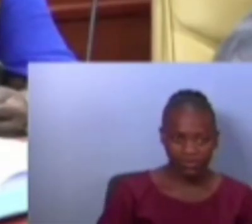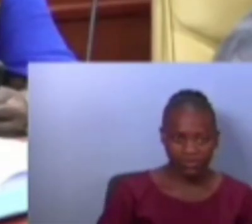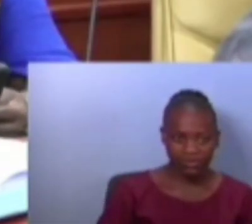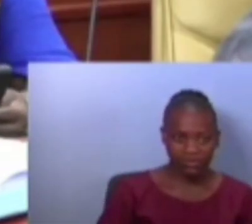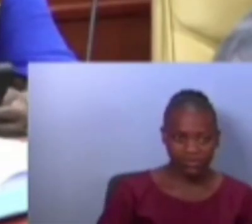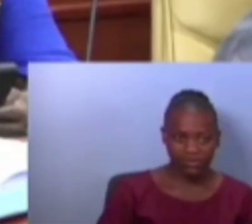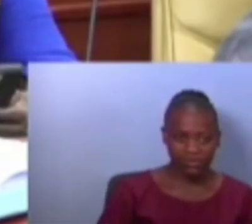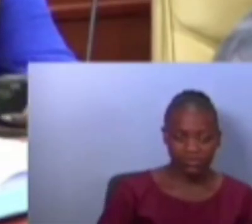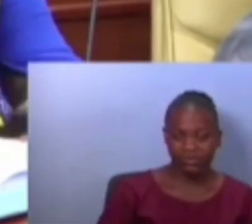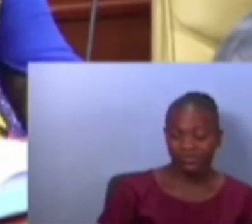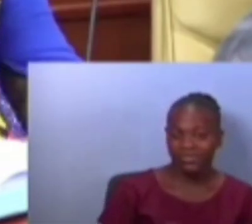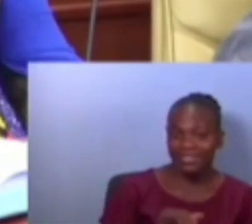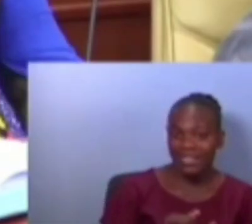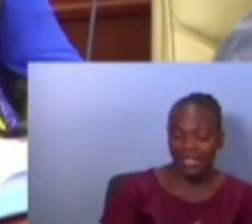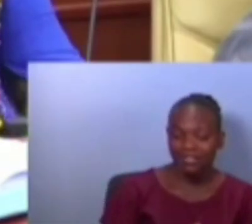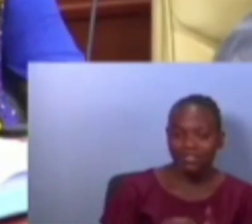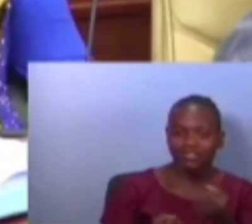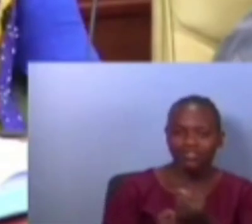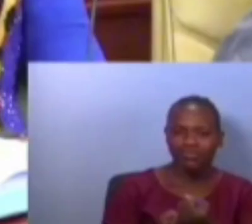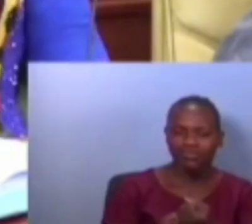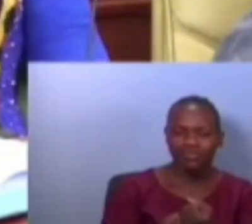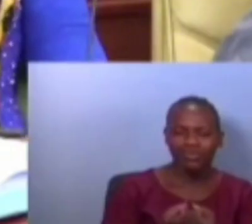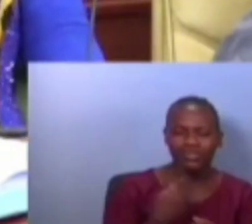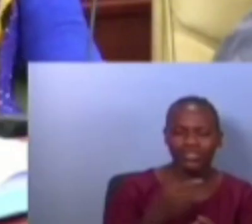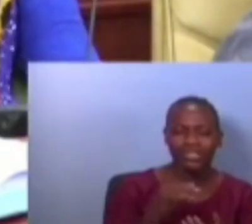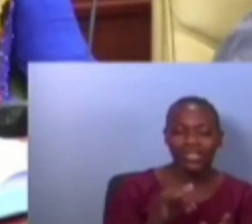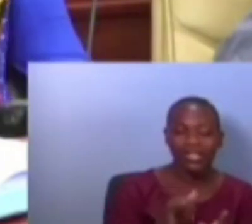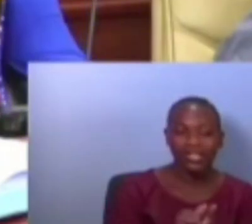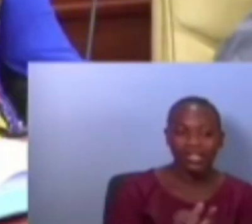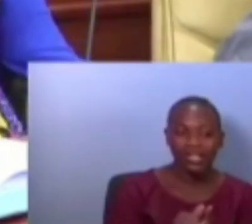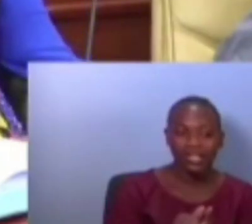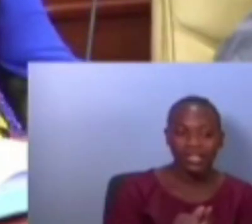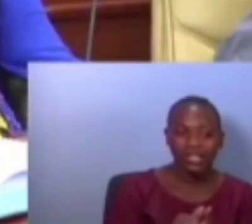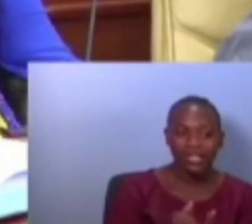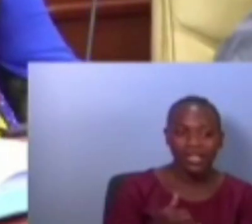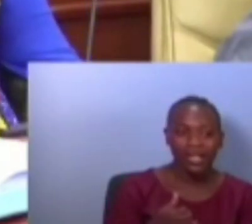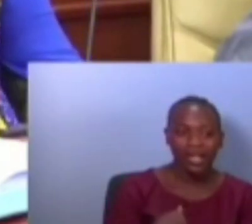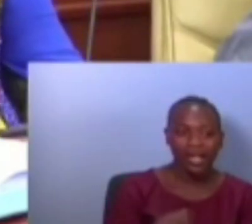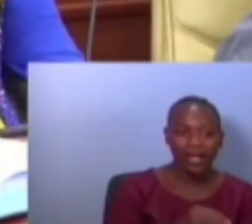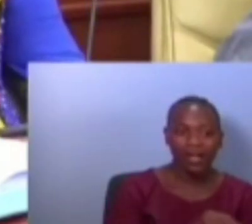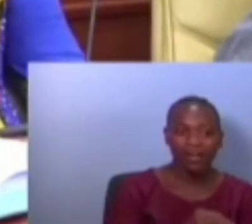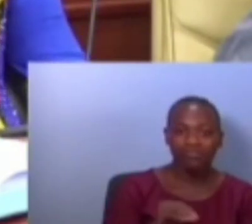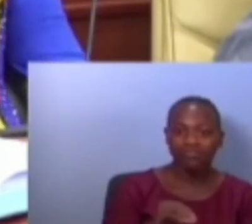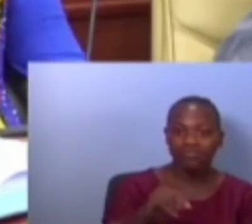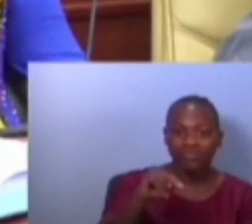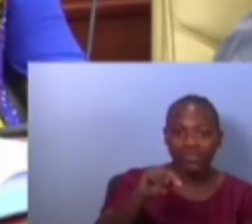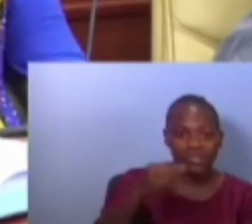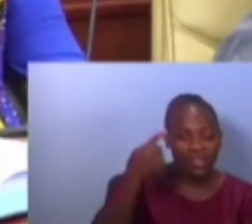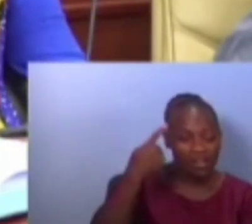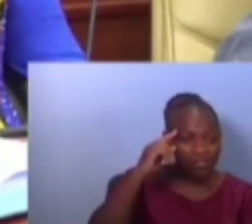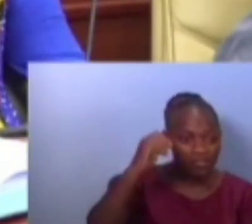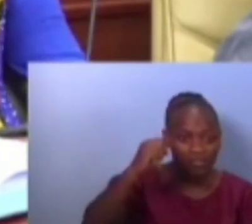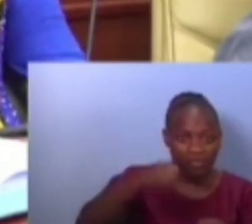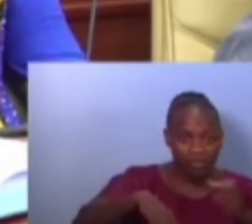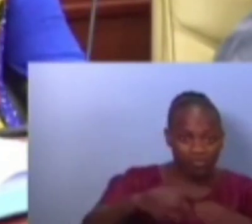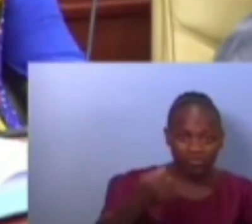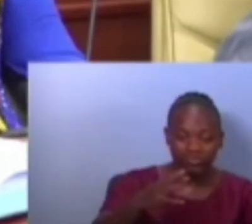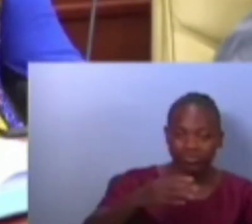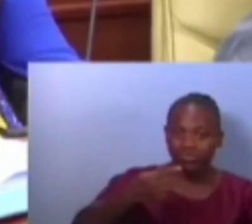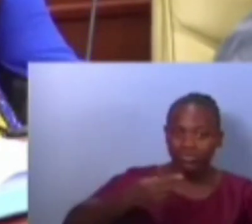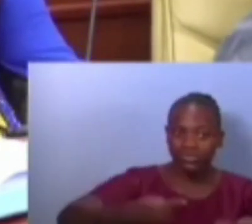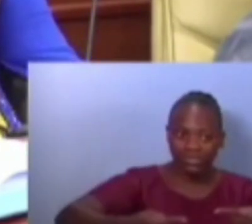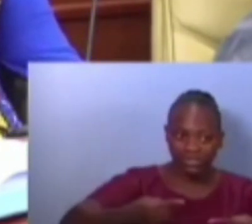secondment requires that there should be no need for remarks or